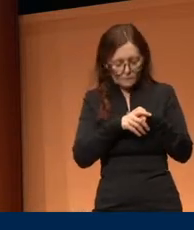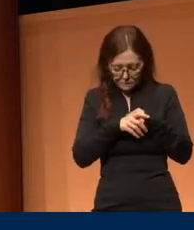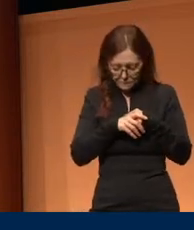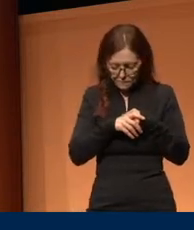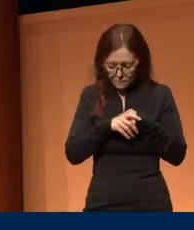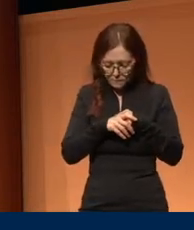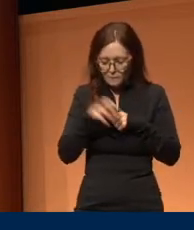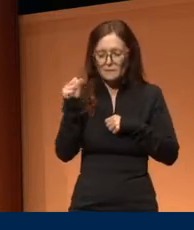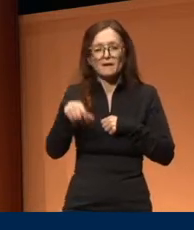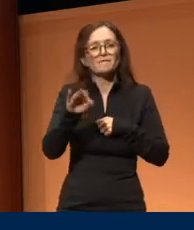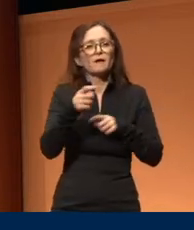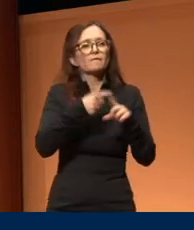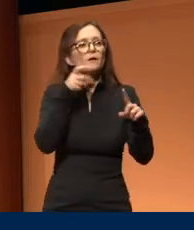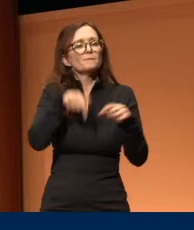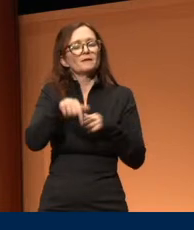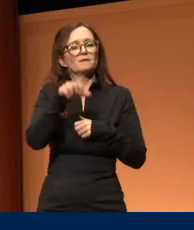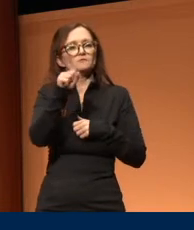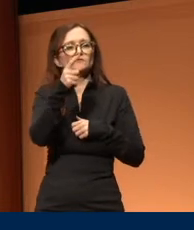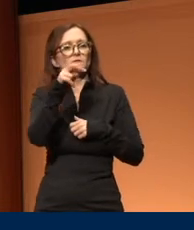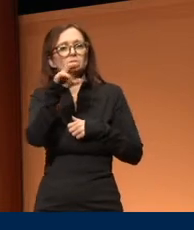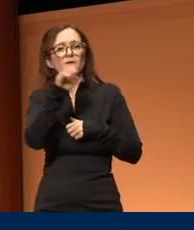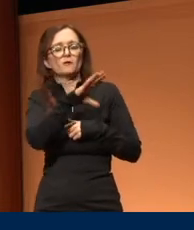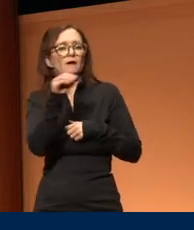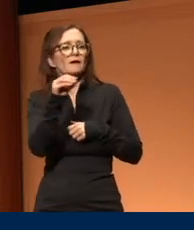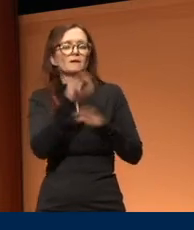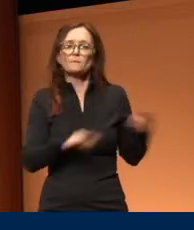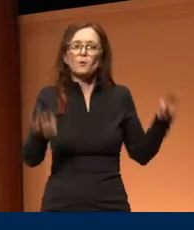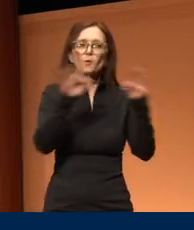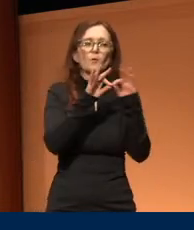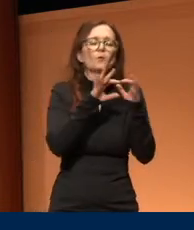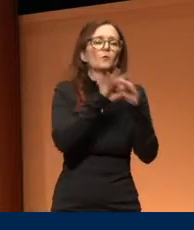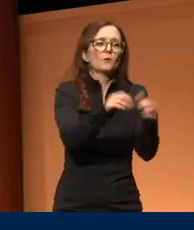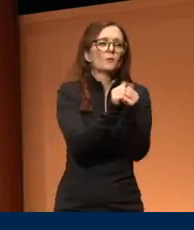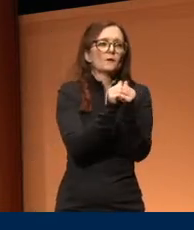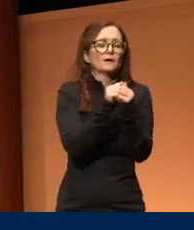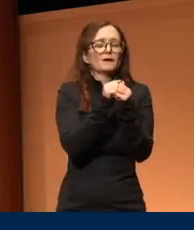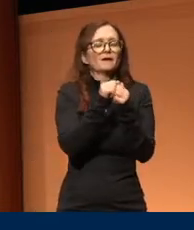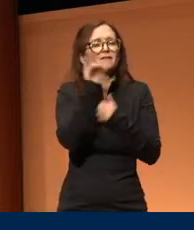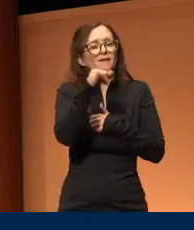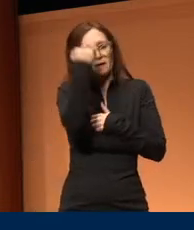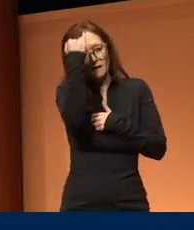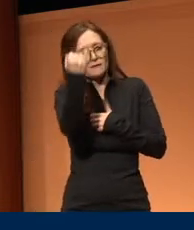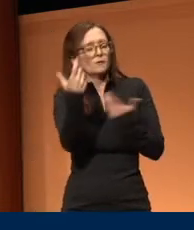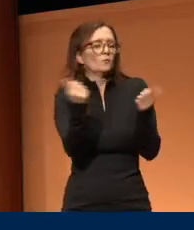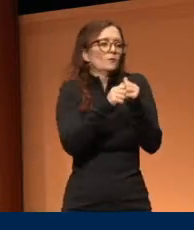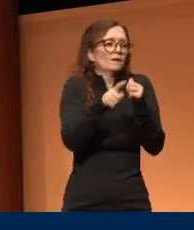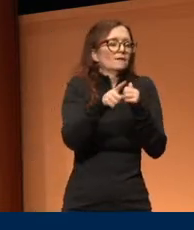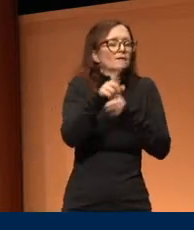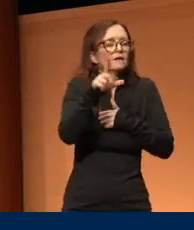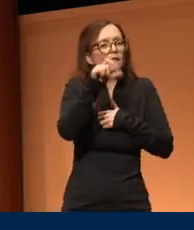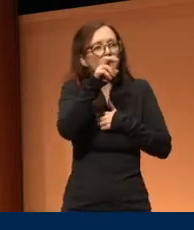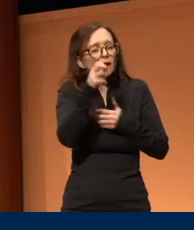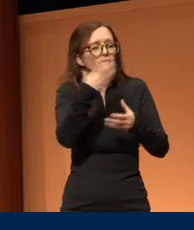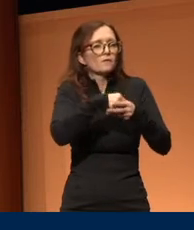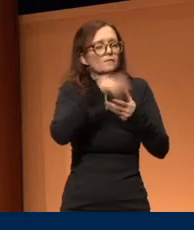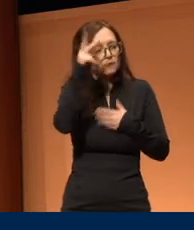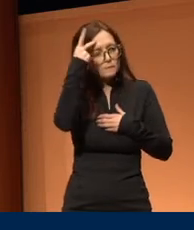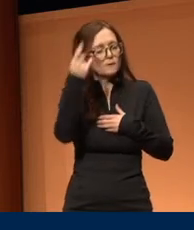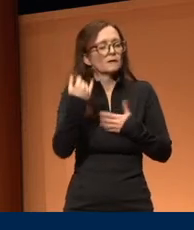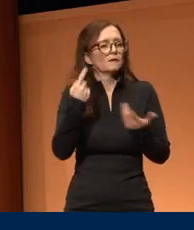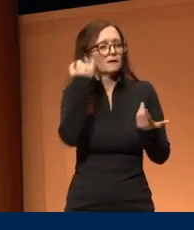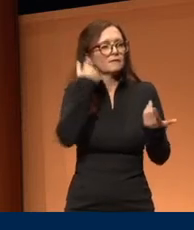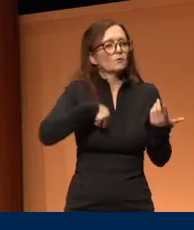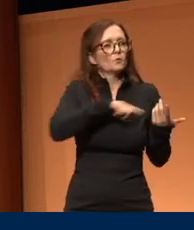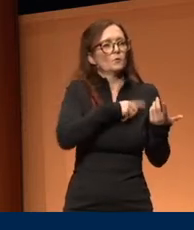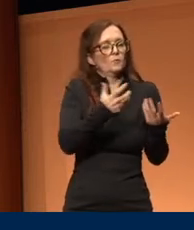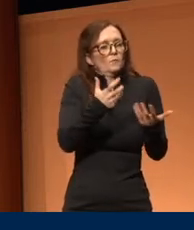one can derive from Shakespeare, which seem to me crucially related to this idea of centering love in our democratic politics, especially if we care about the